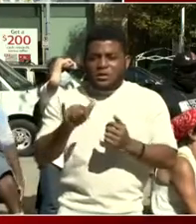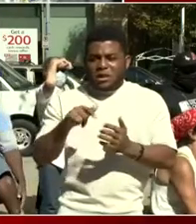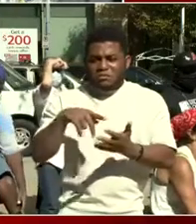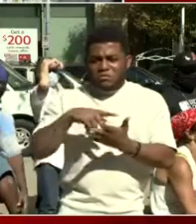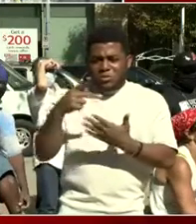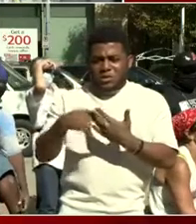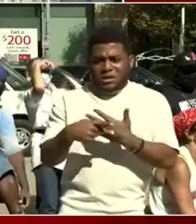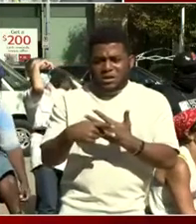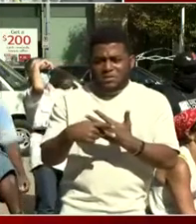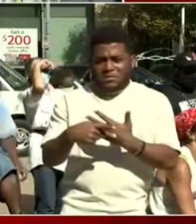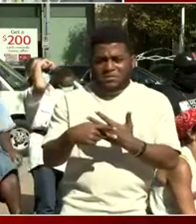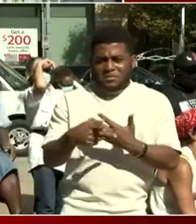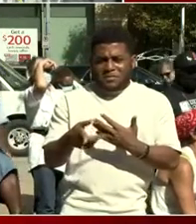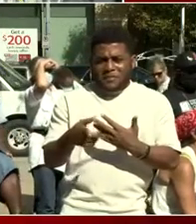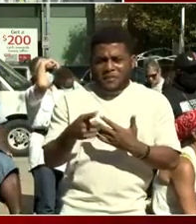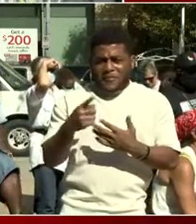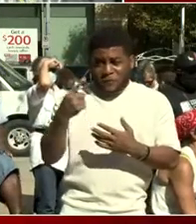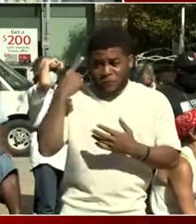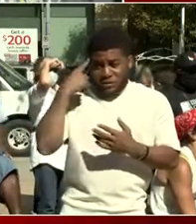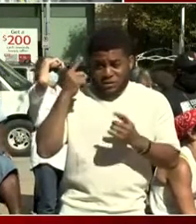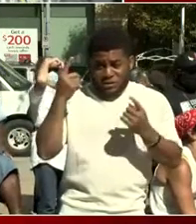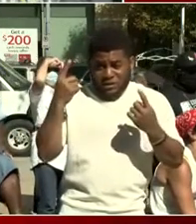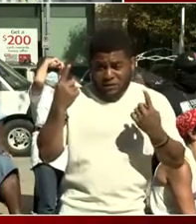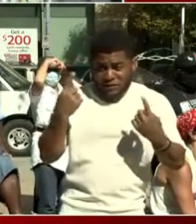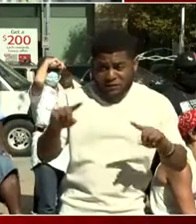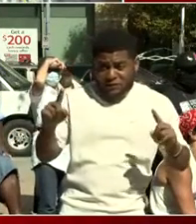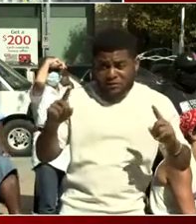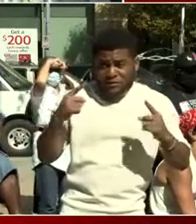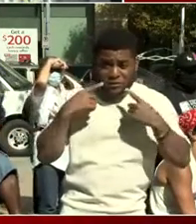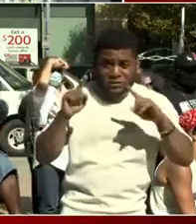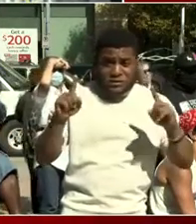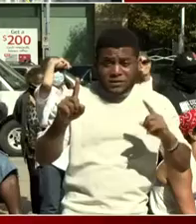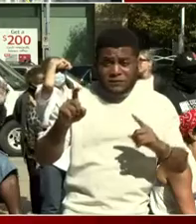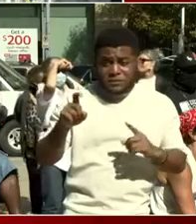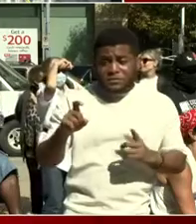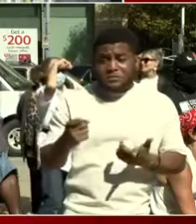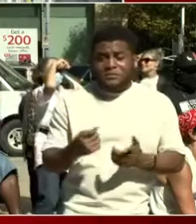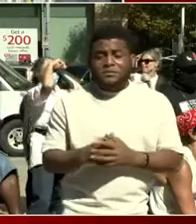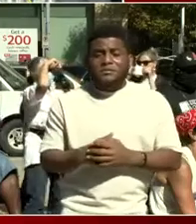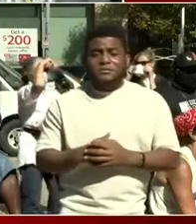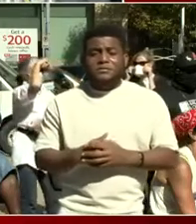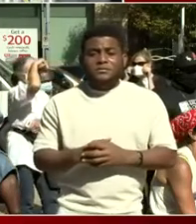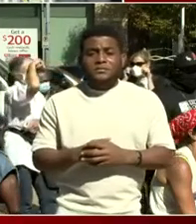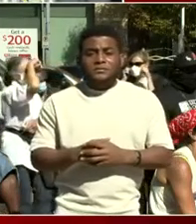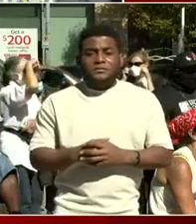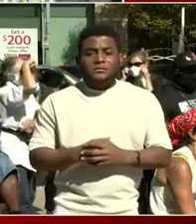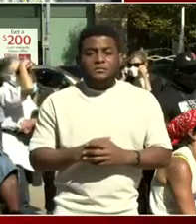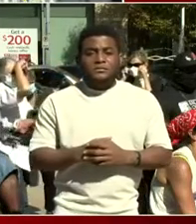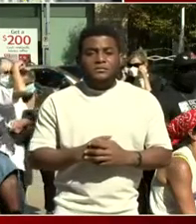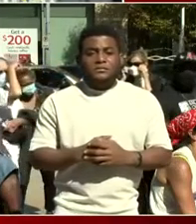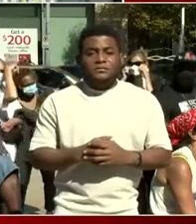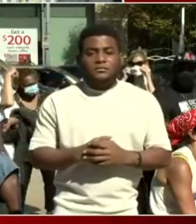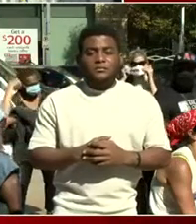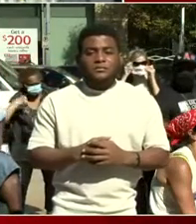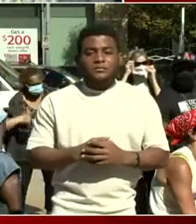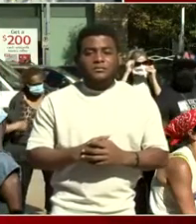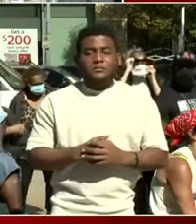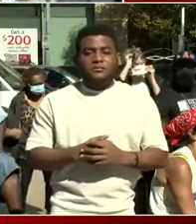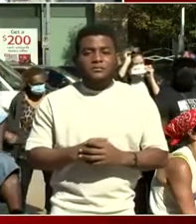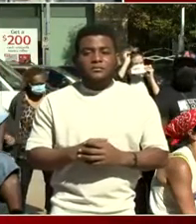program's effectiveness now? It's been a few years of that program in D.C. How do you gauge its effectiveness? Well, we